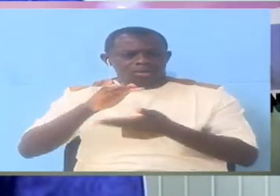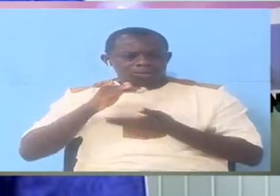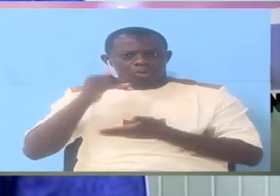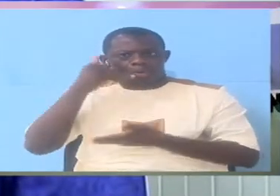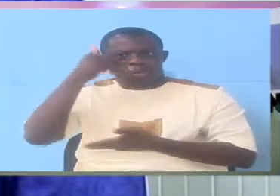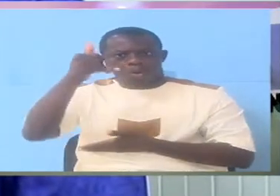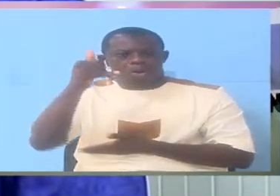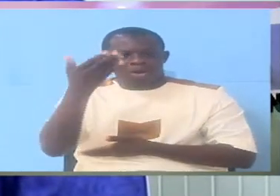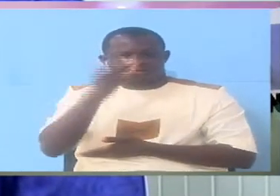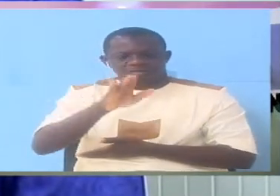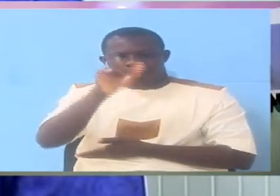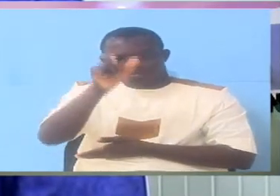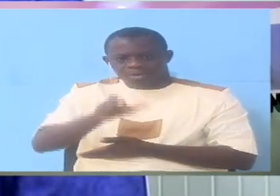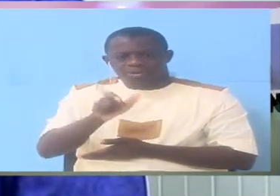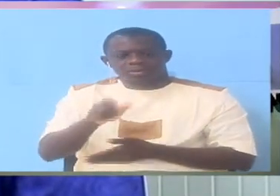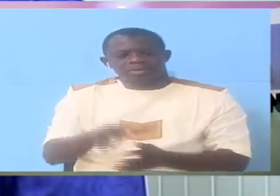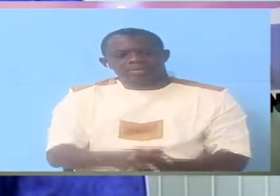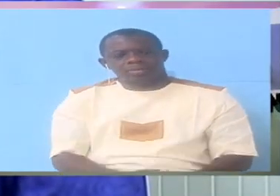call.